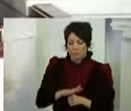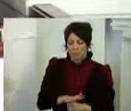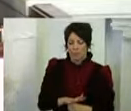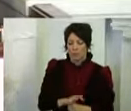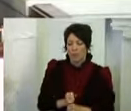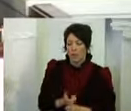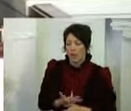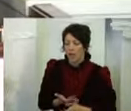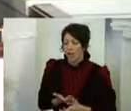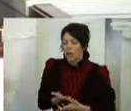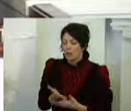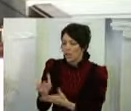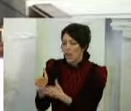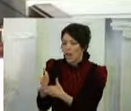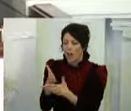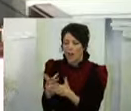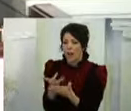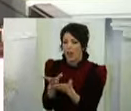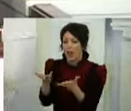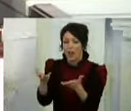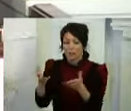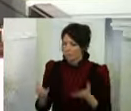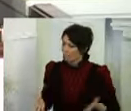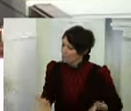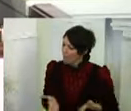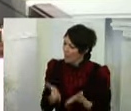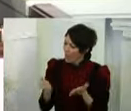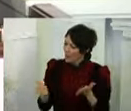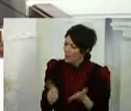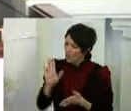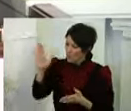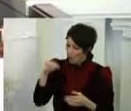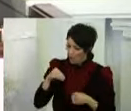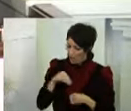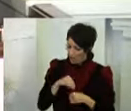be shared. Magnify your love within us.